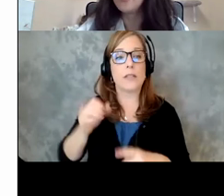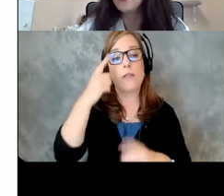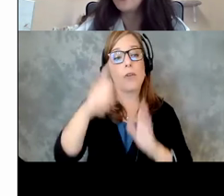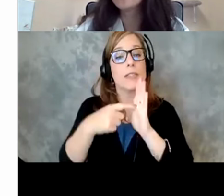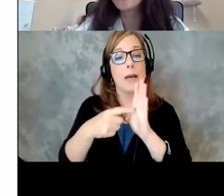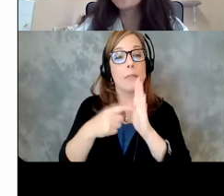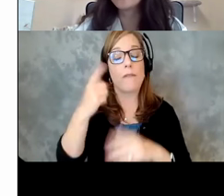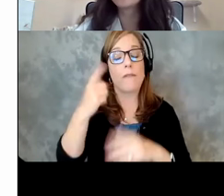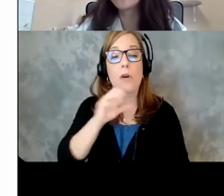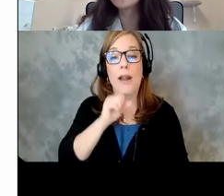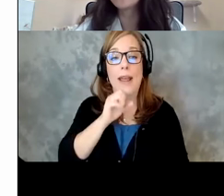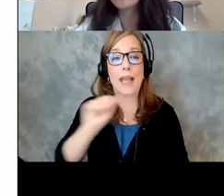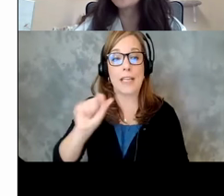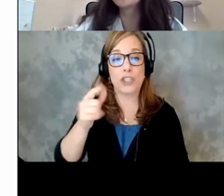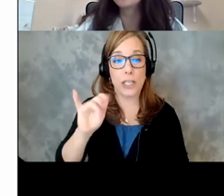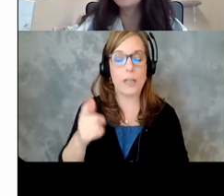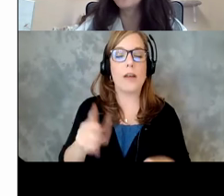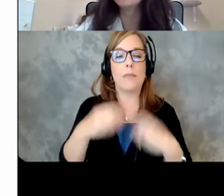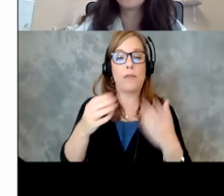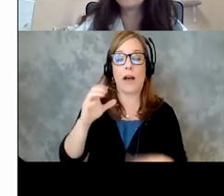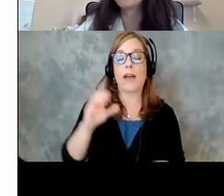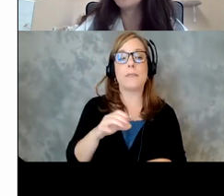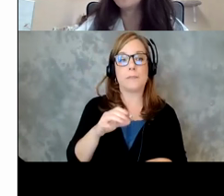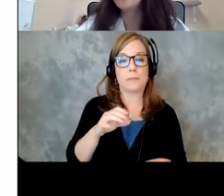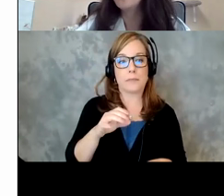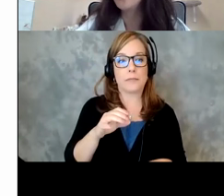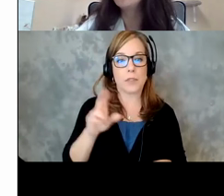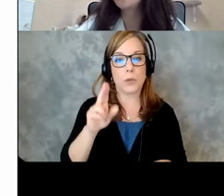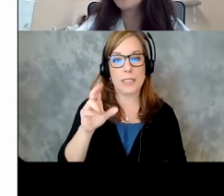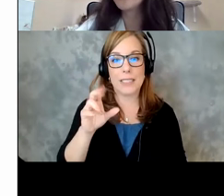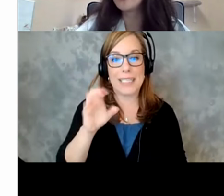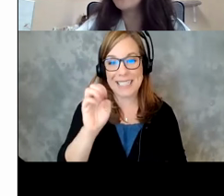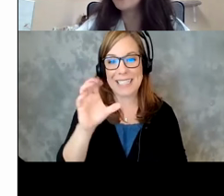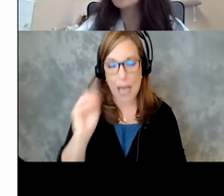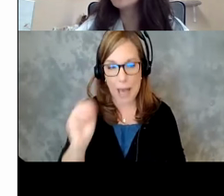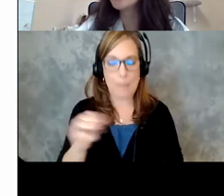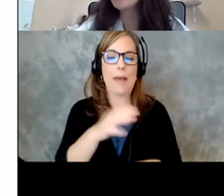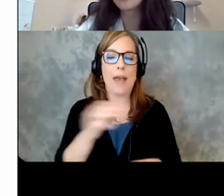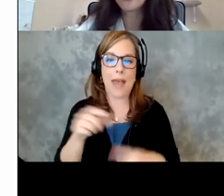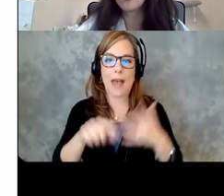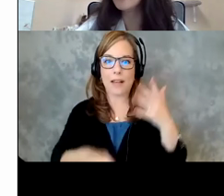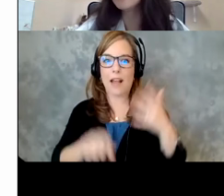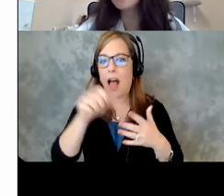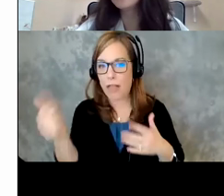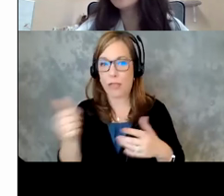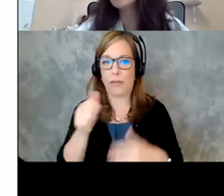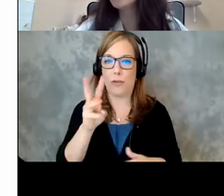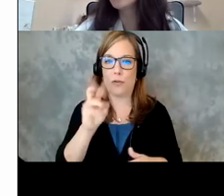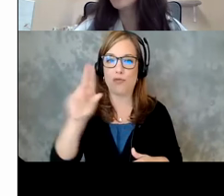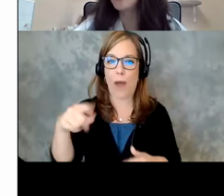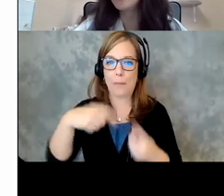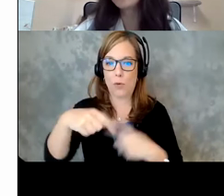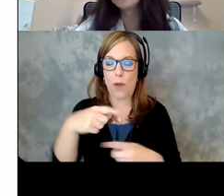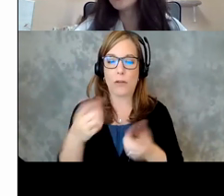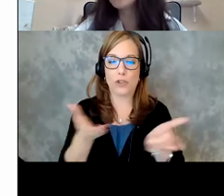provide ECM as well as these wrap services that's needed to either keep the person out of the institution, or if they aren't in